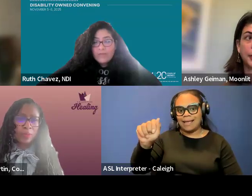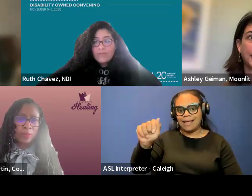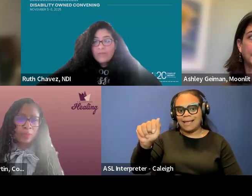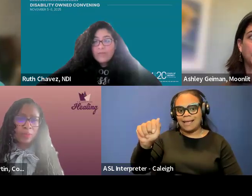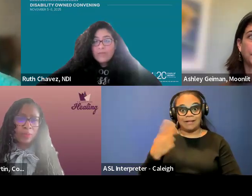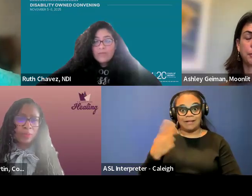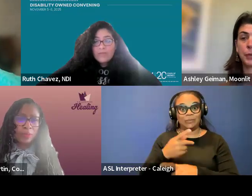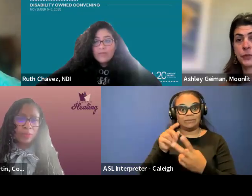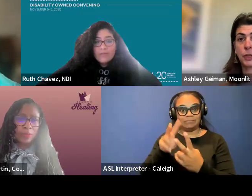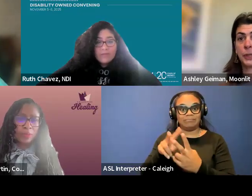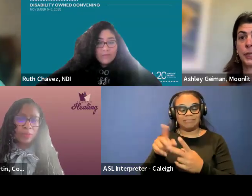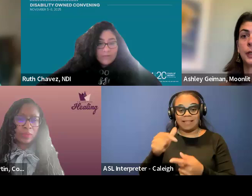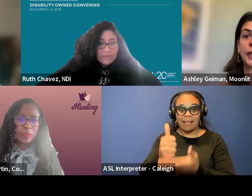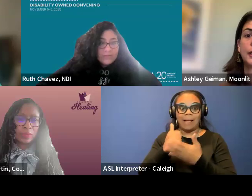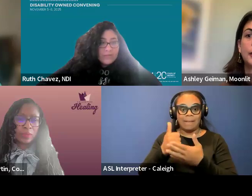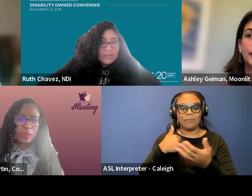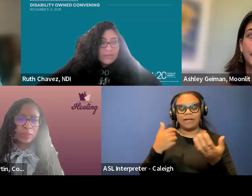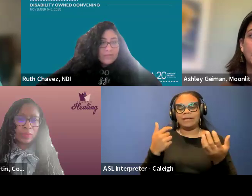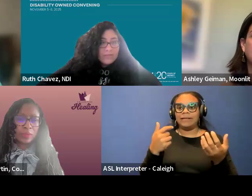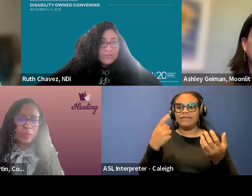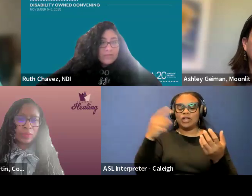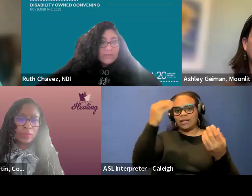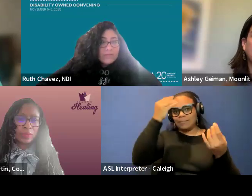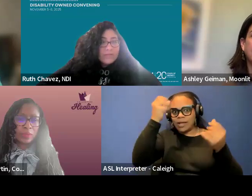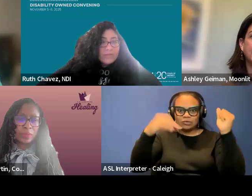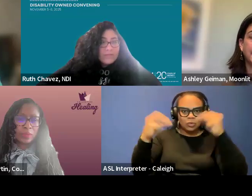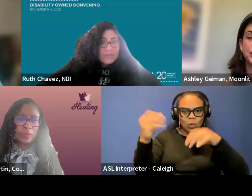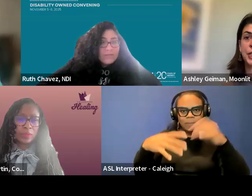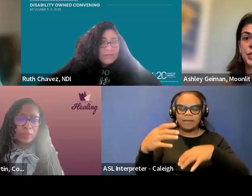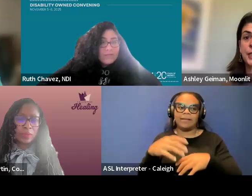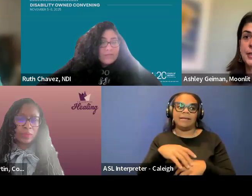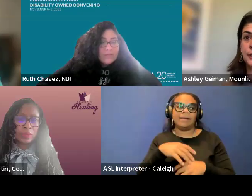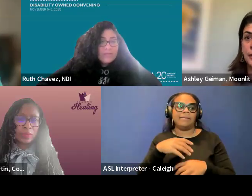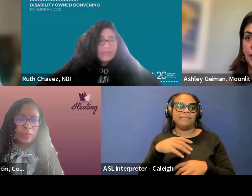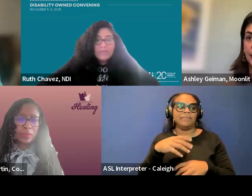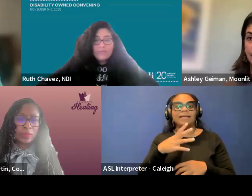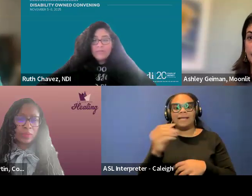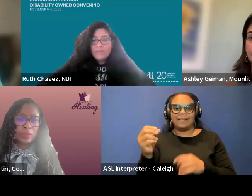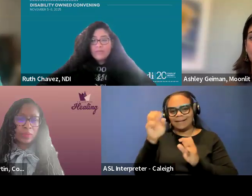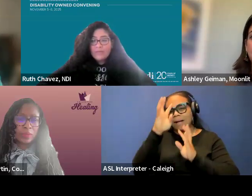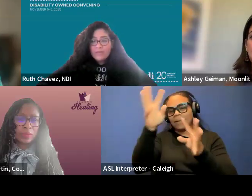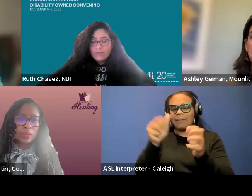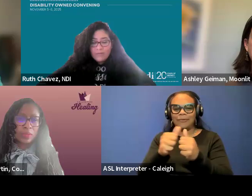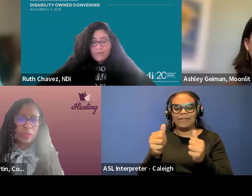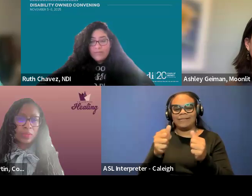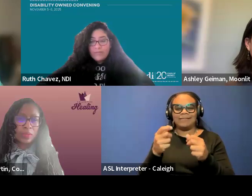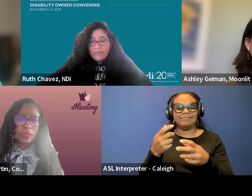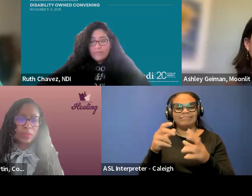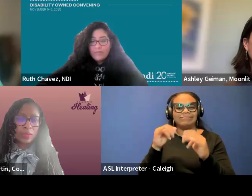me a lot with brainstorming and like I said, cheat sheets and all that kind of stuff.